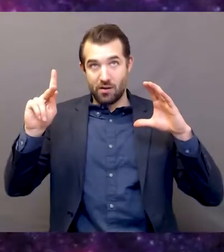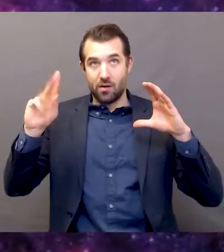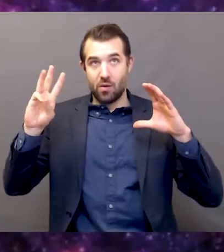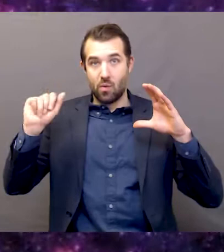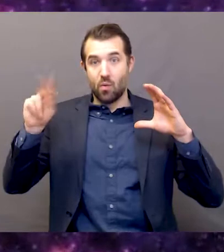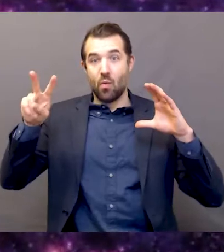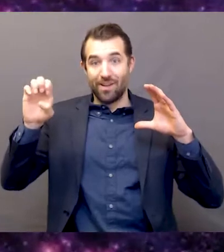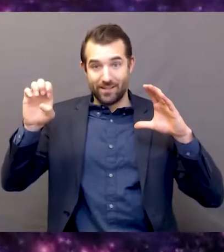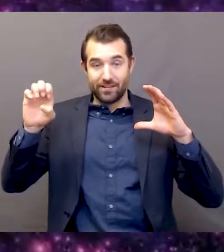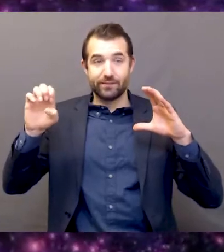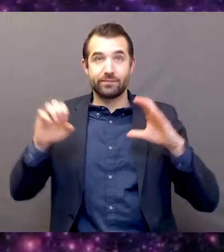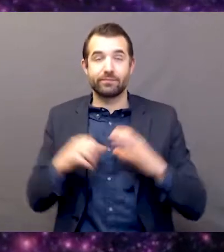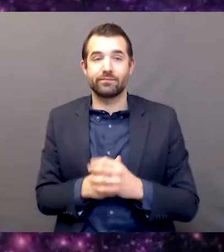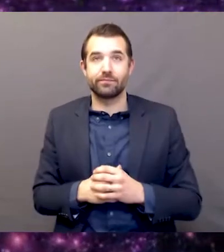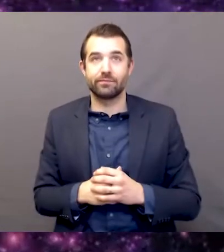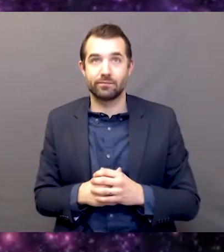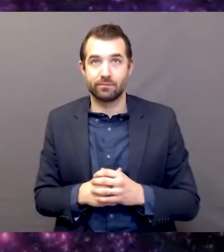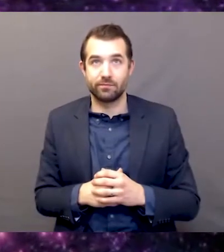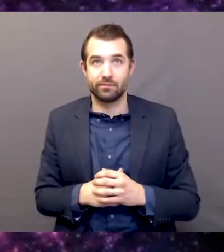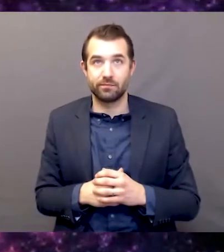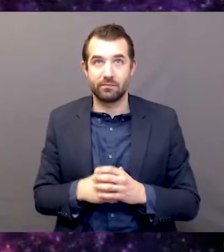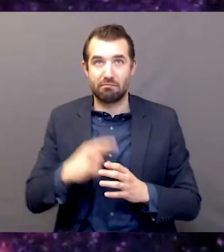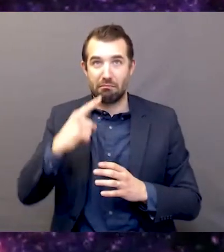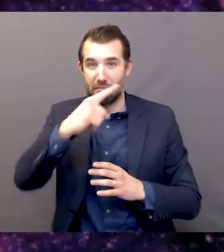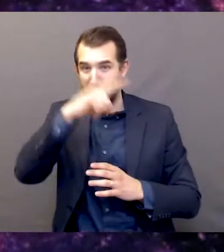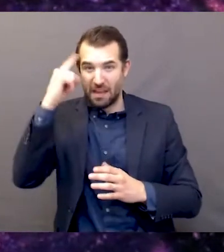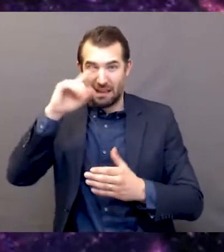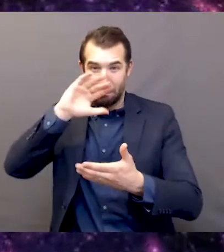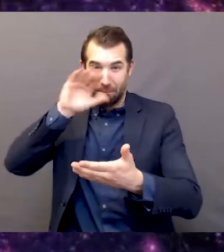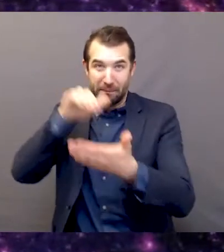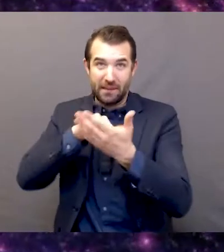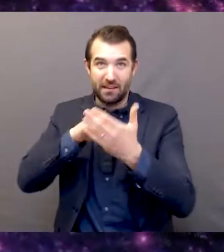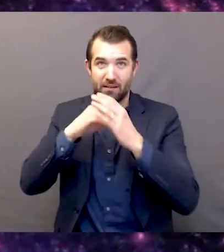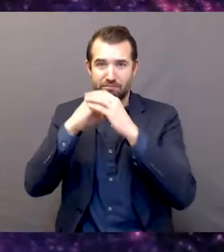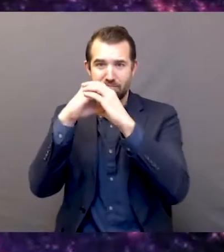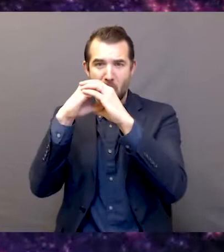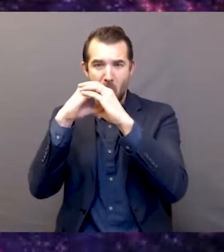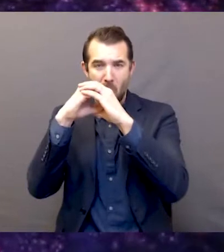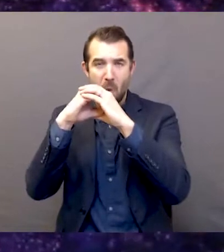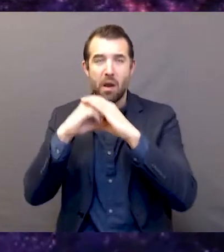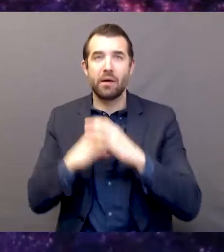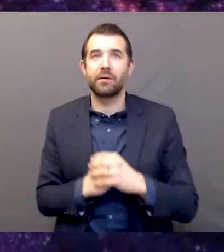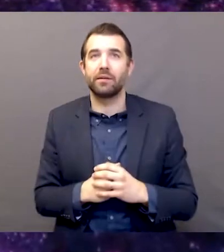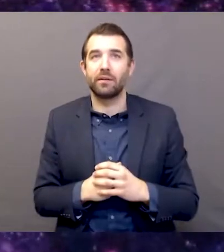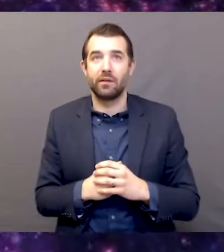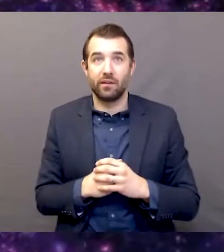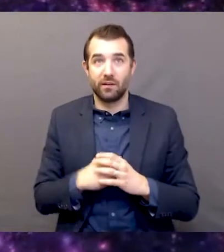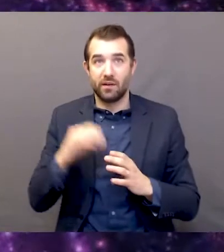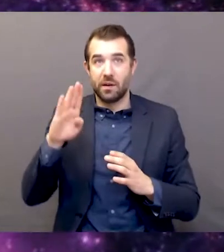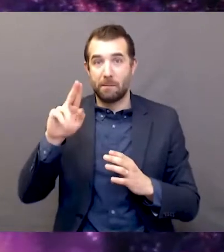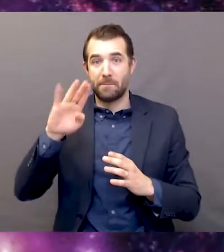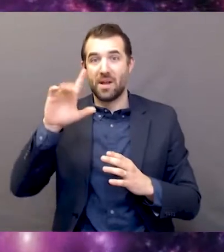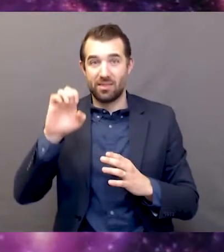years ago, the supermassive black hole down at the center of M87, had an outburst. It drove bubbles,